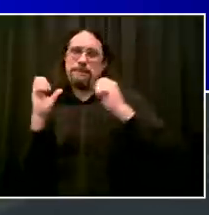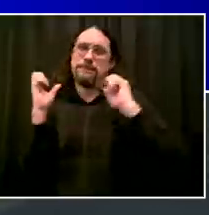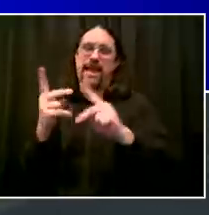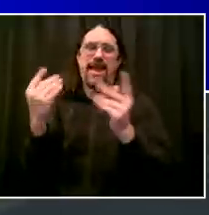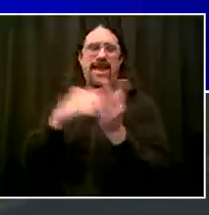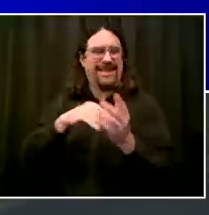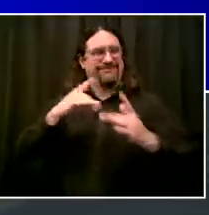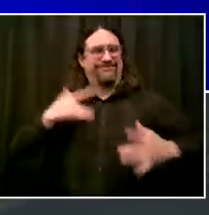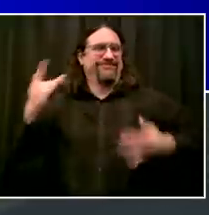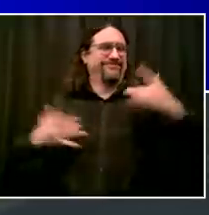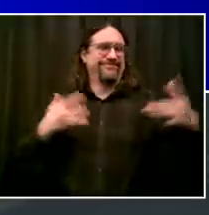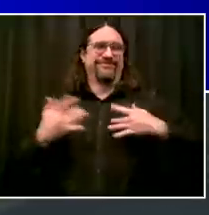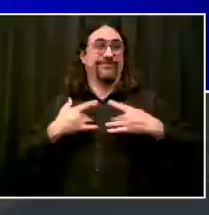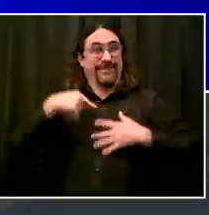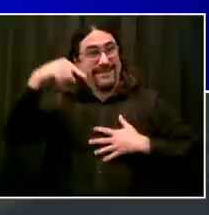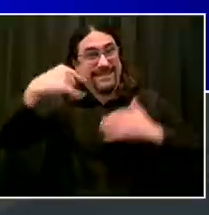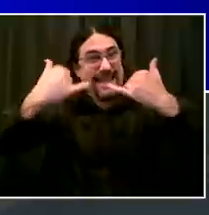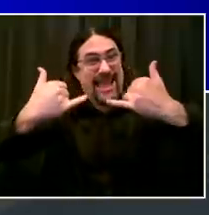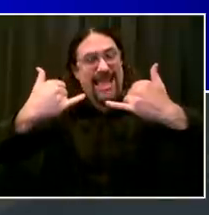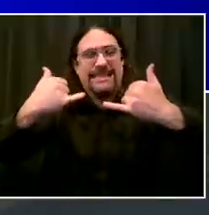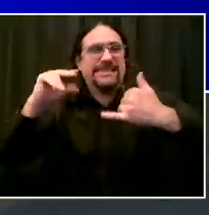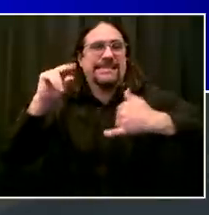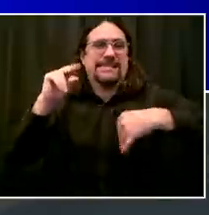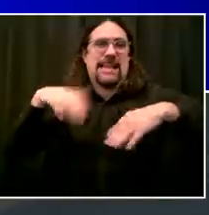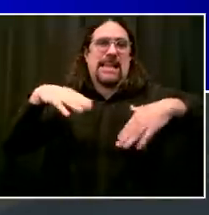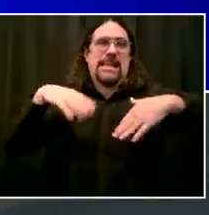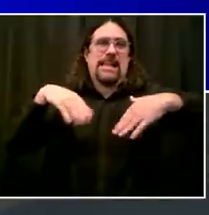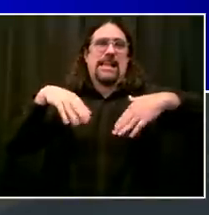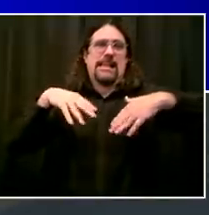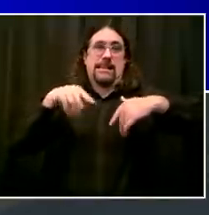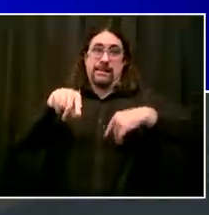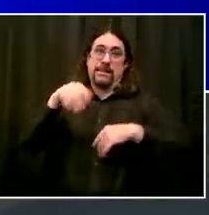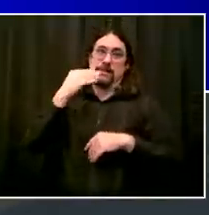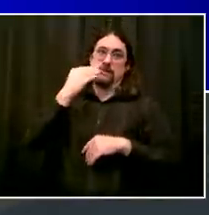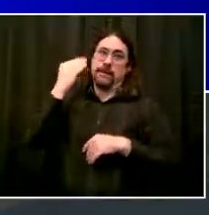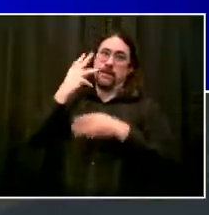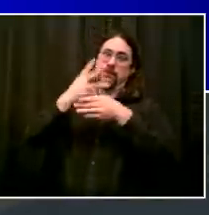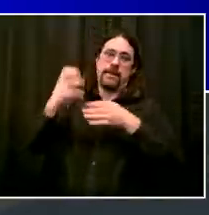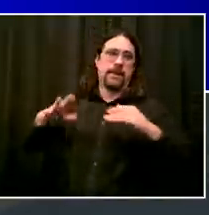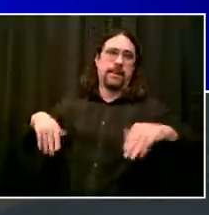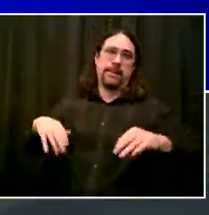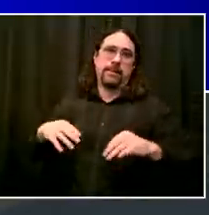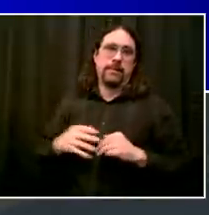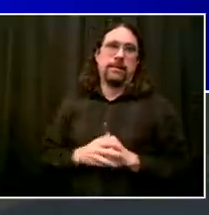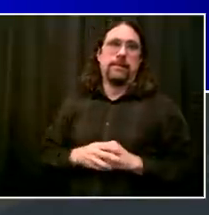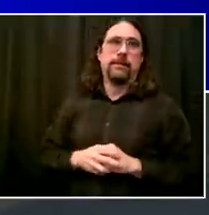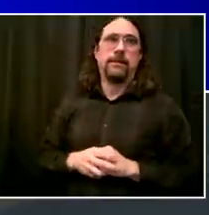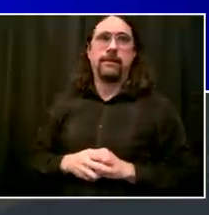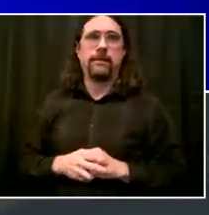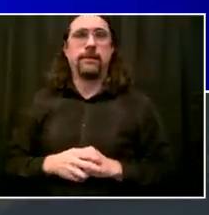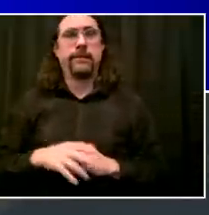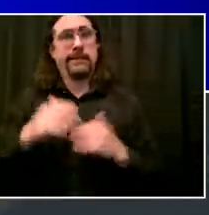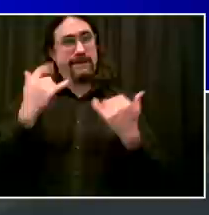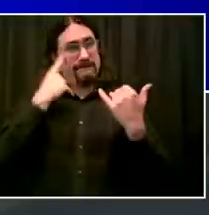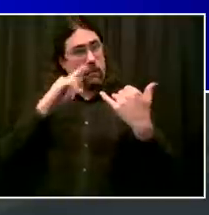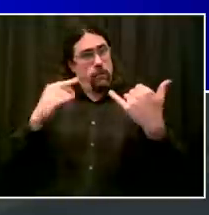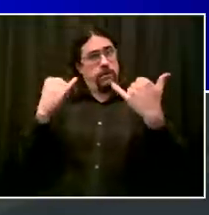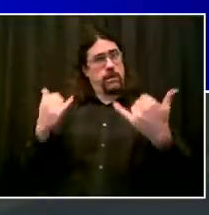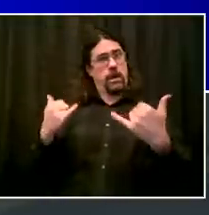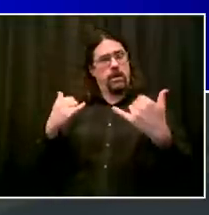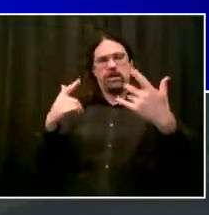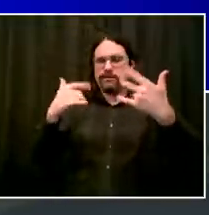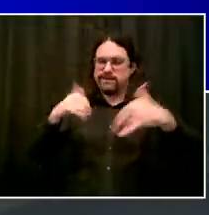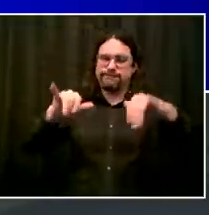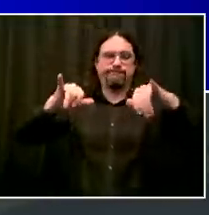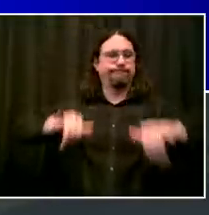restaurant or bar tries that. That is not going to end well. There will be enforcement. There has to be penalties. There'll be penalties. We're going to have teams